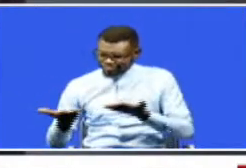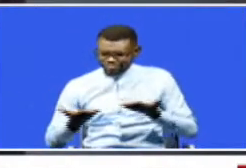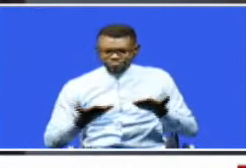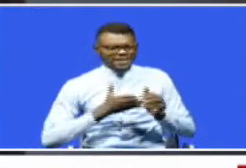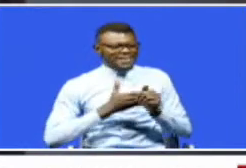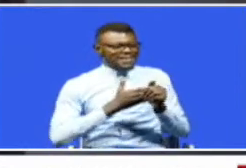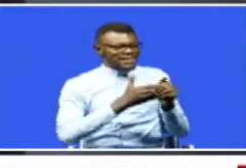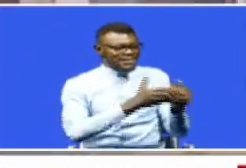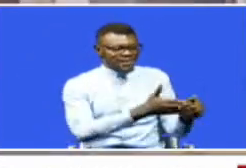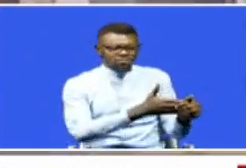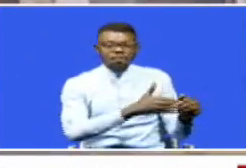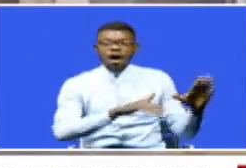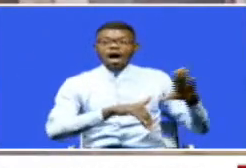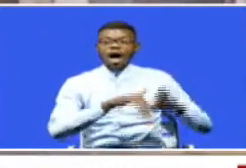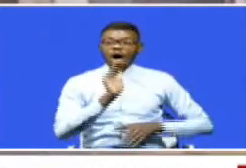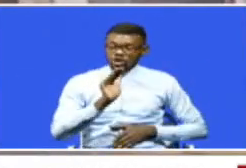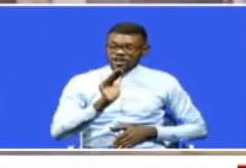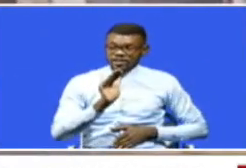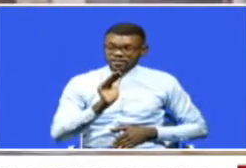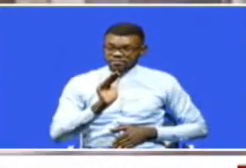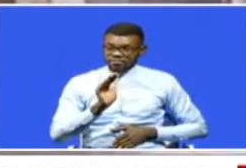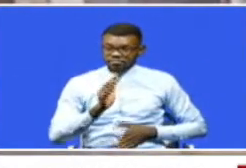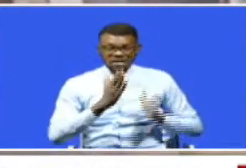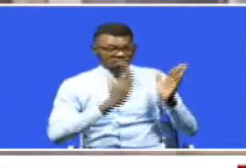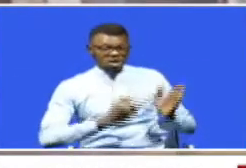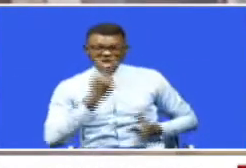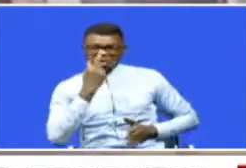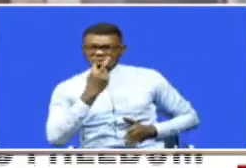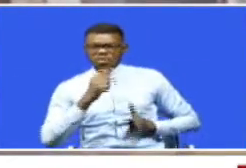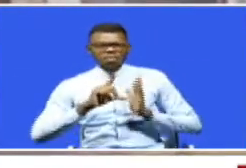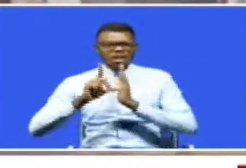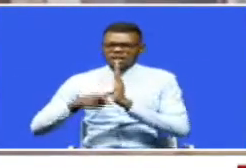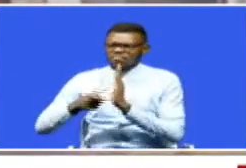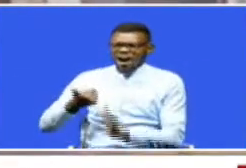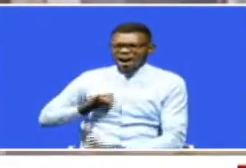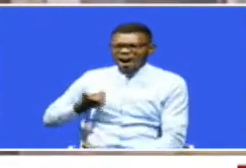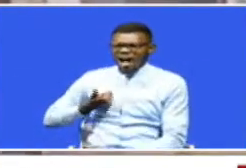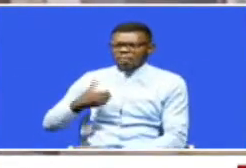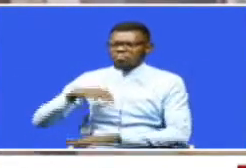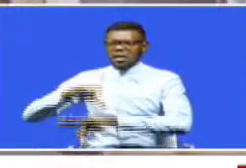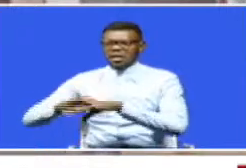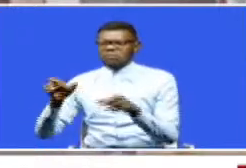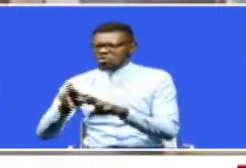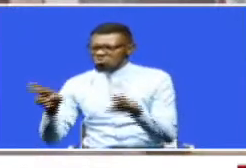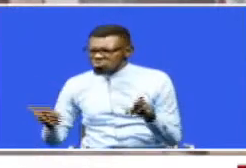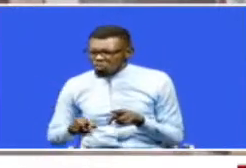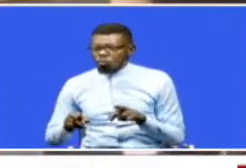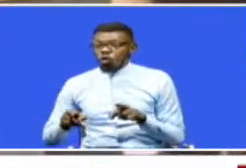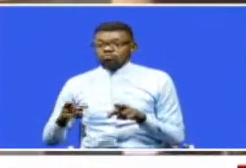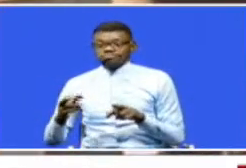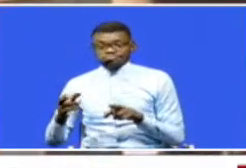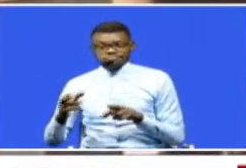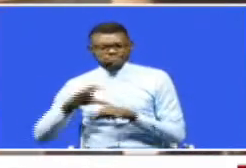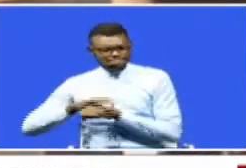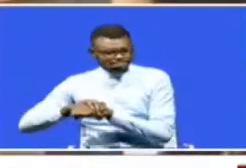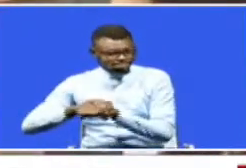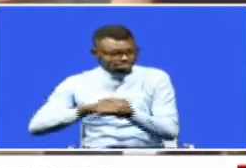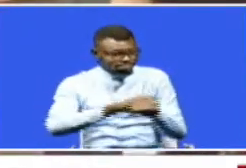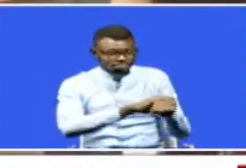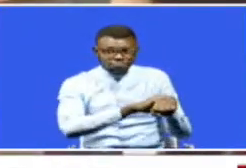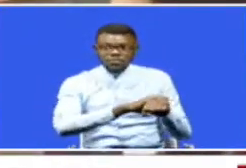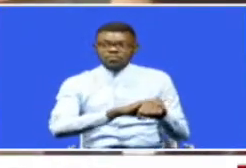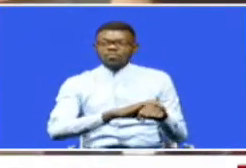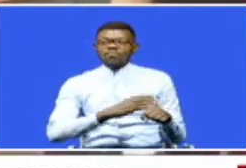half after they had checked in, said Velvine was later found in the room and taken to Kenyatta University Teaching Referral and